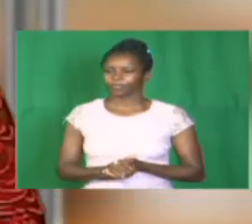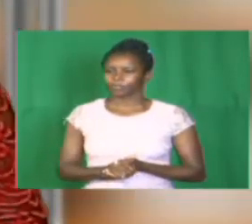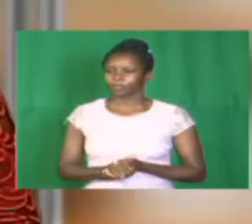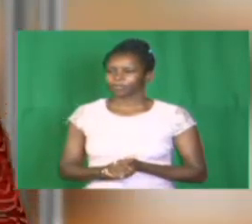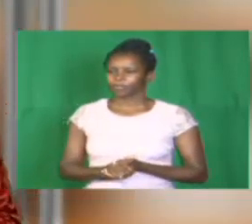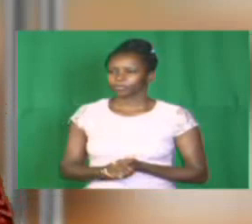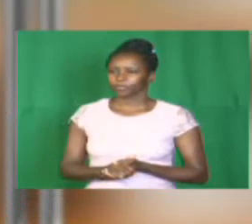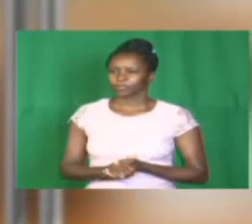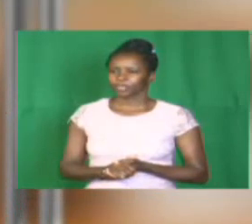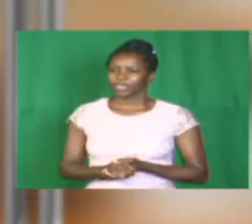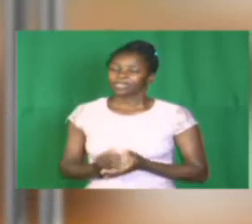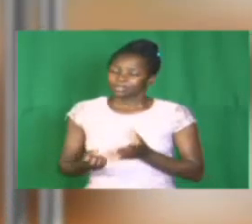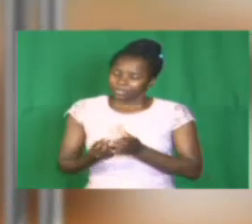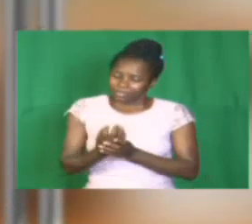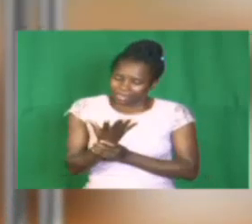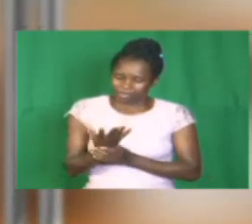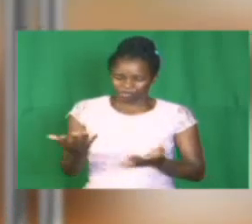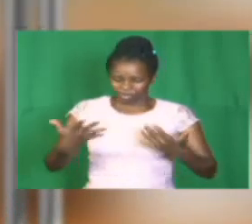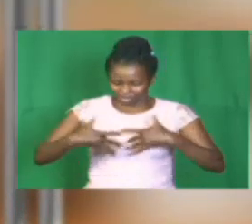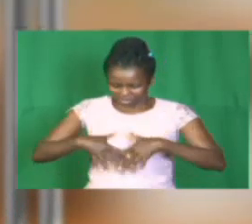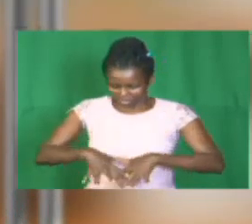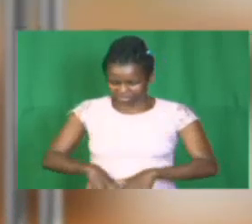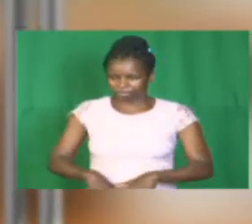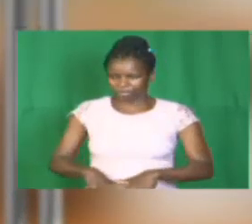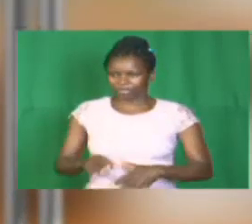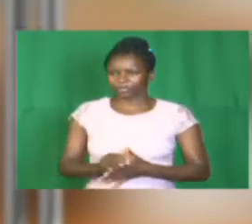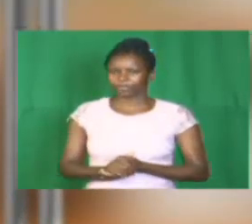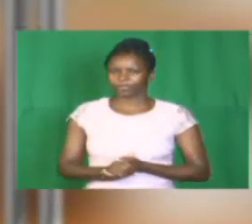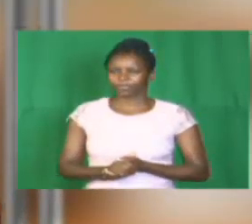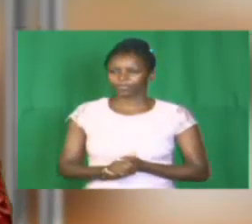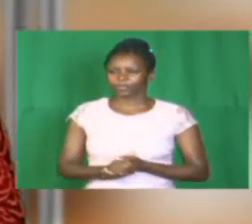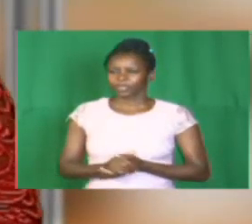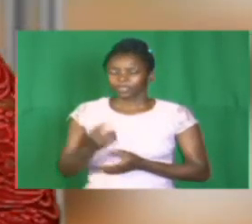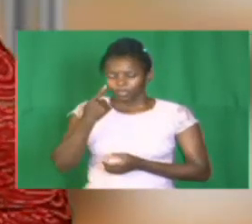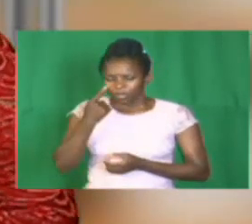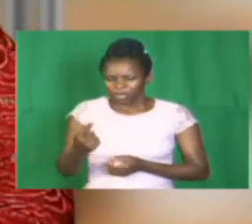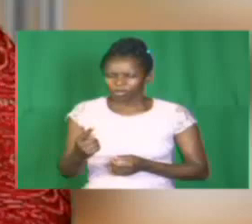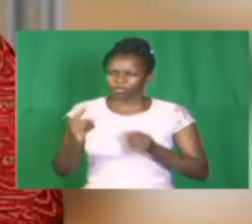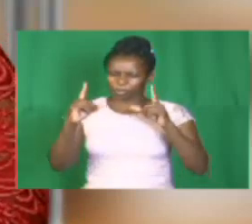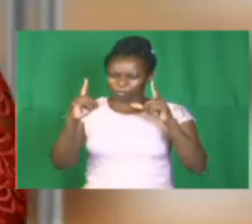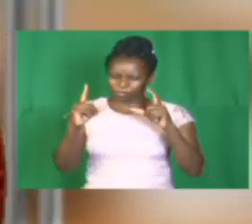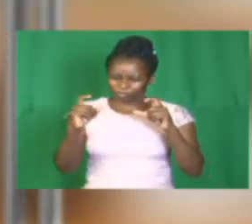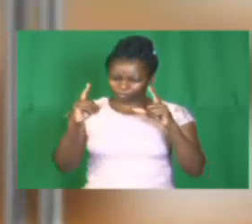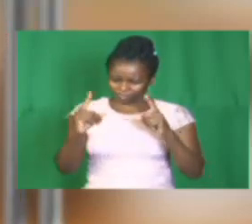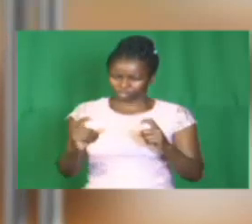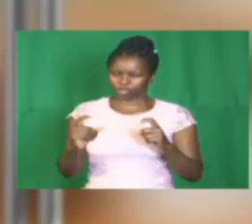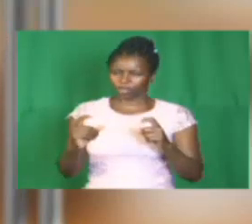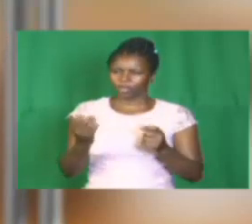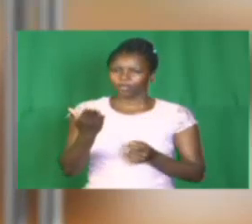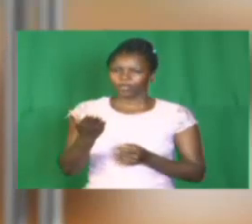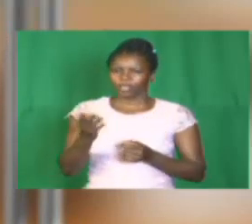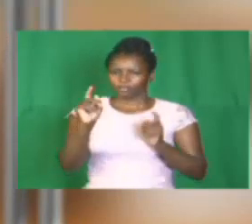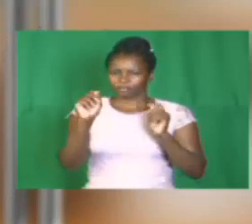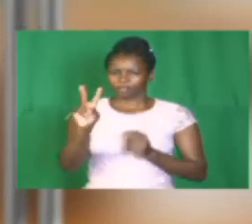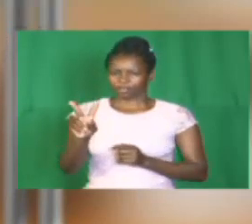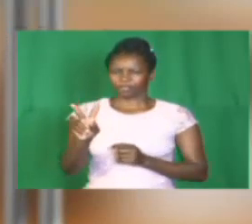So starting with the mixtures, I want us to look at the picture that is now showing on the